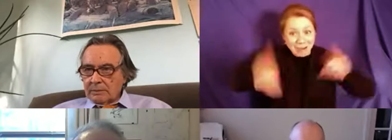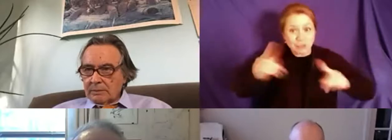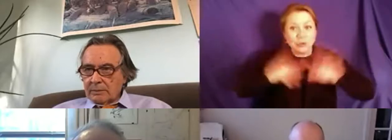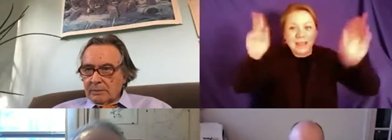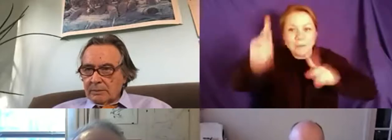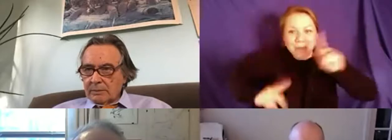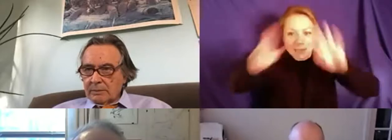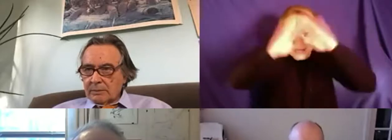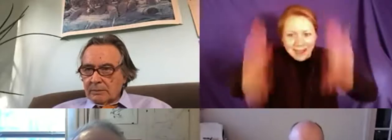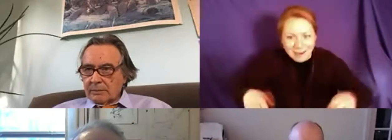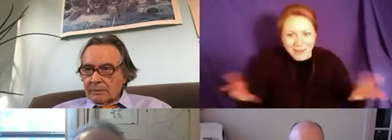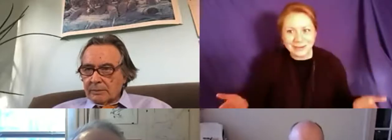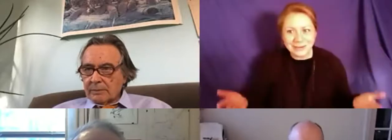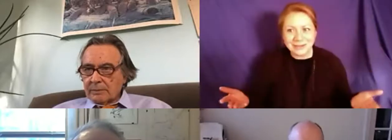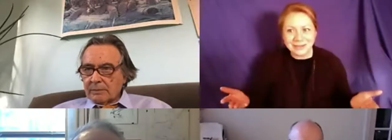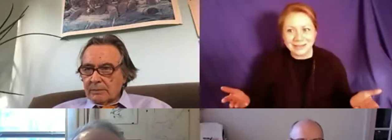House